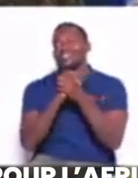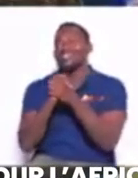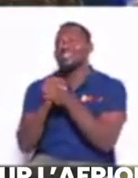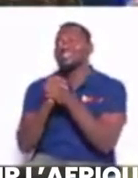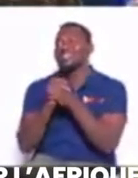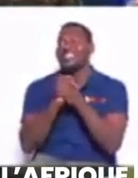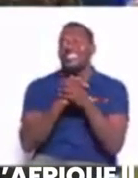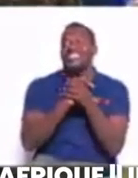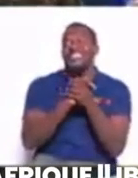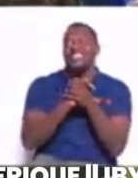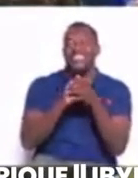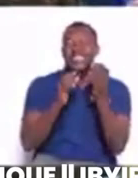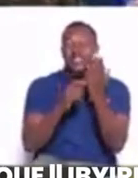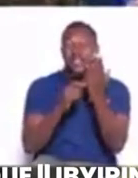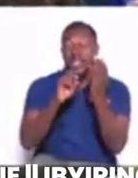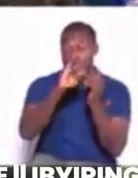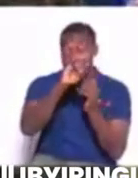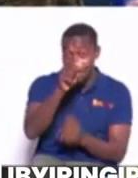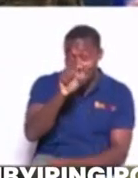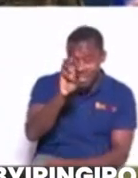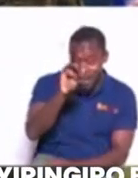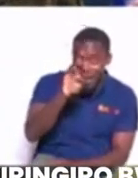Sabadell and Gemma.